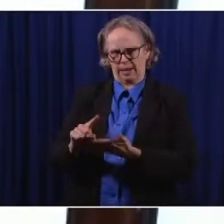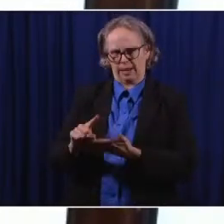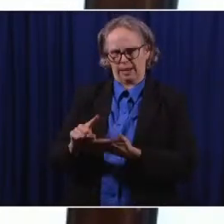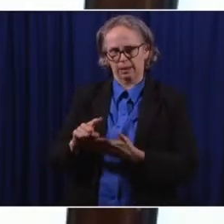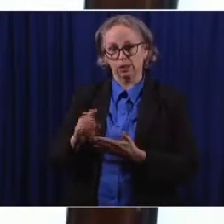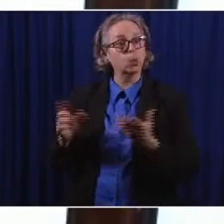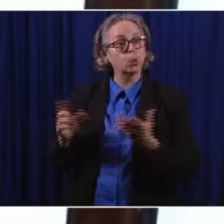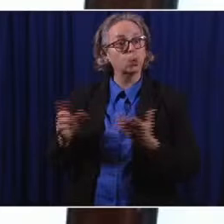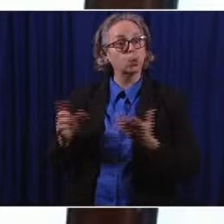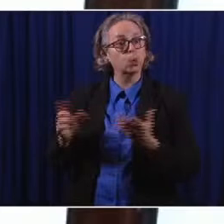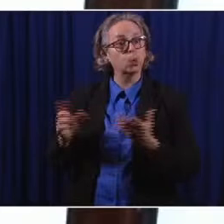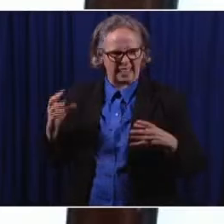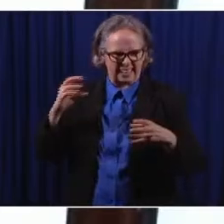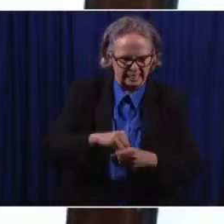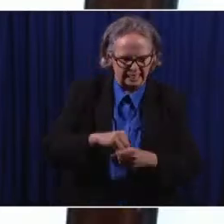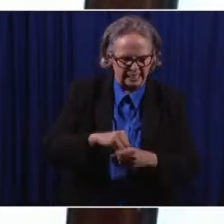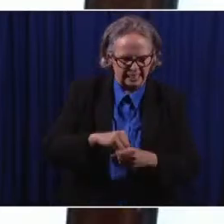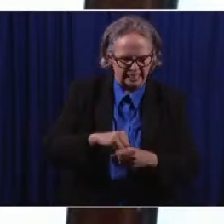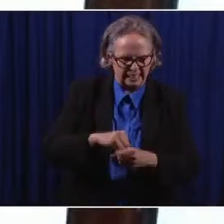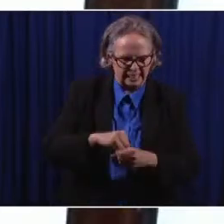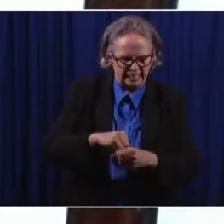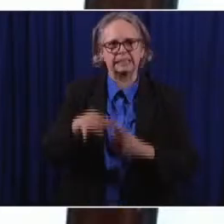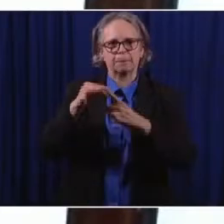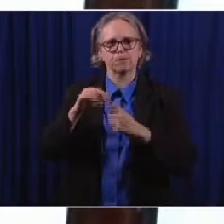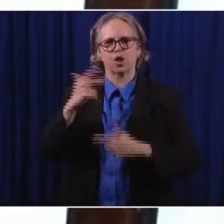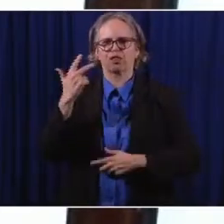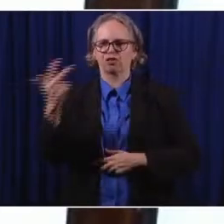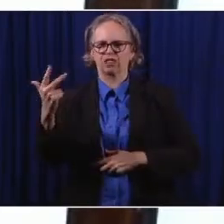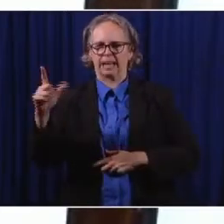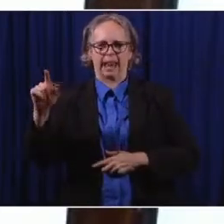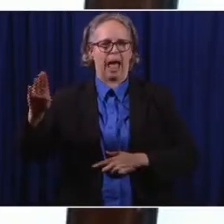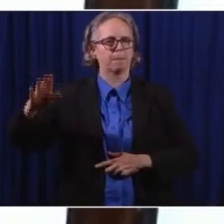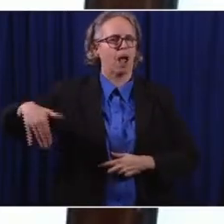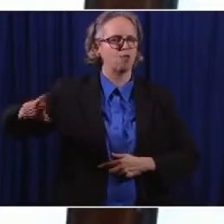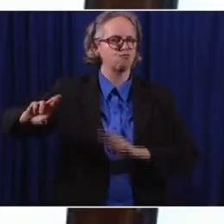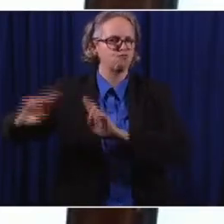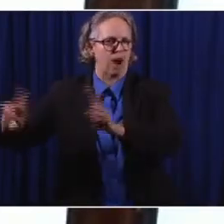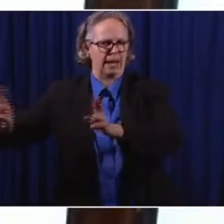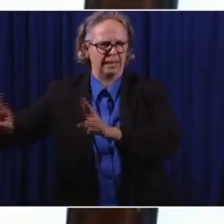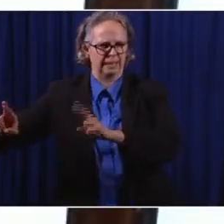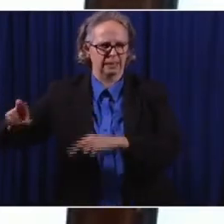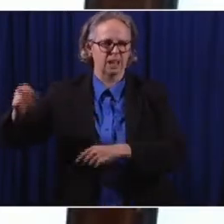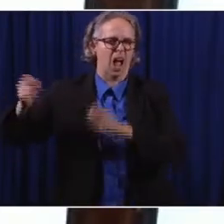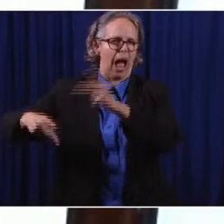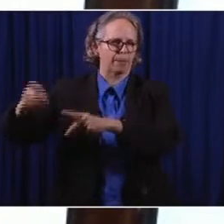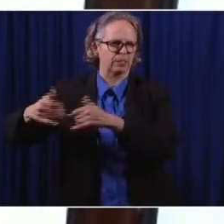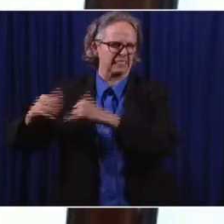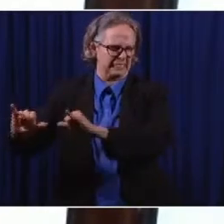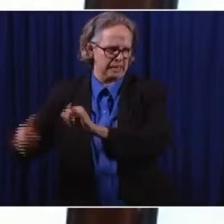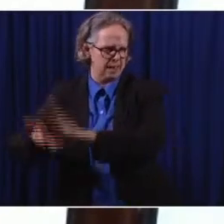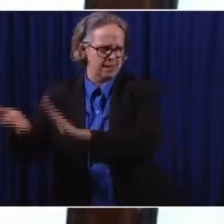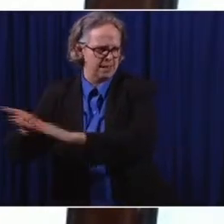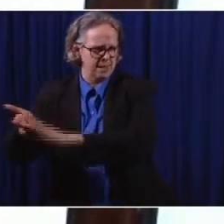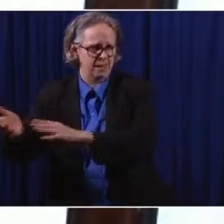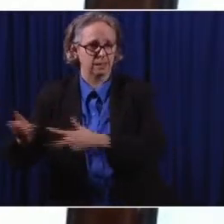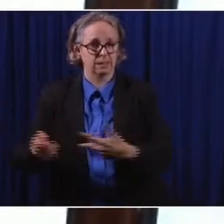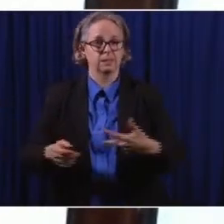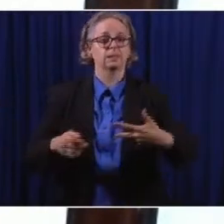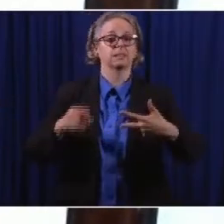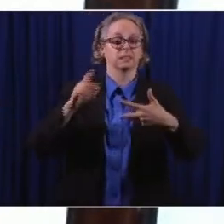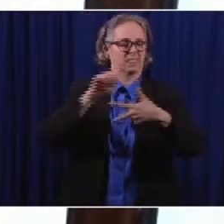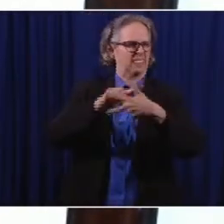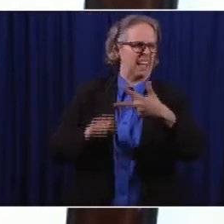like we could maintain that safety requirement. So we kept them on the hybrid. Everybody else is back, and we left the